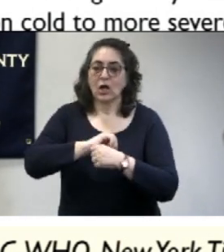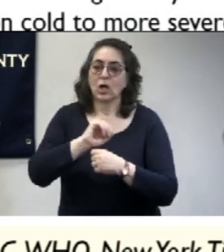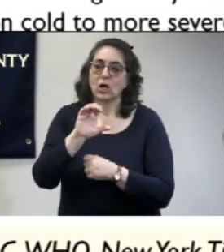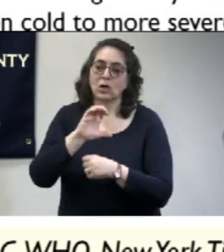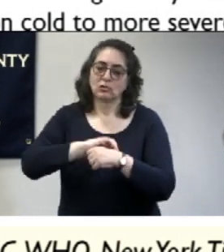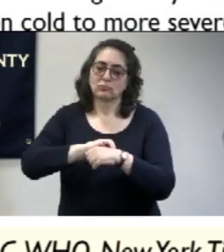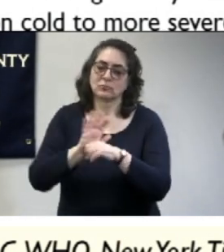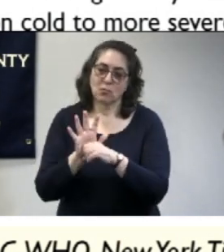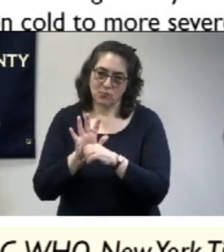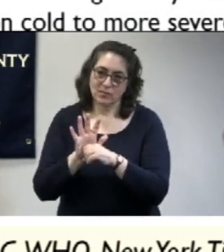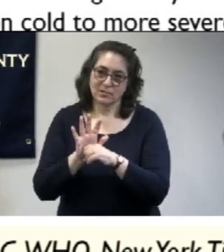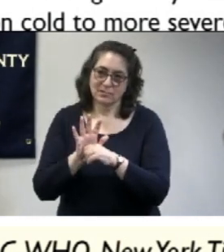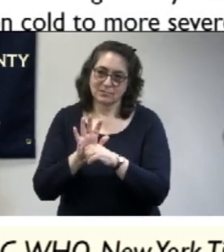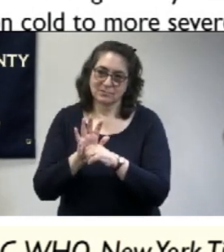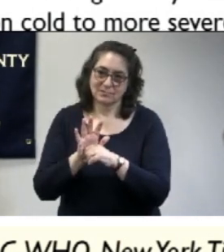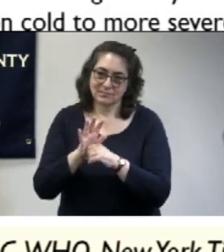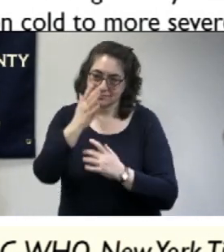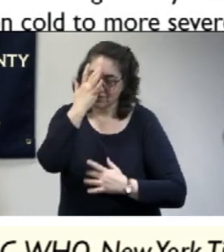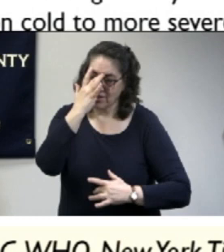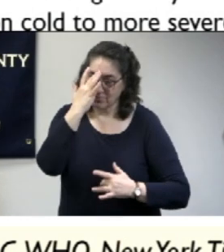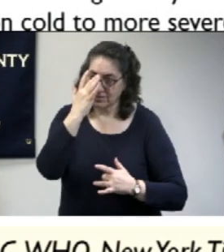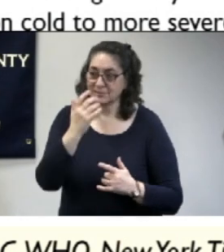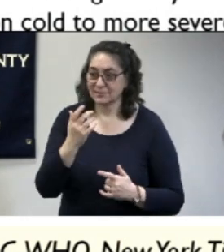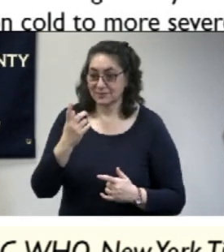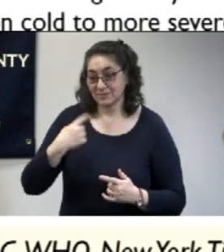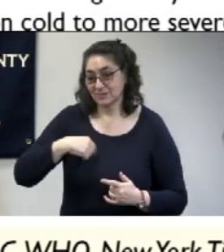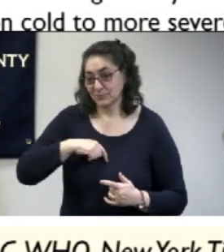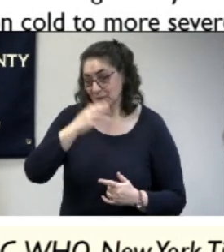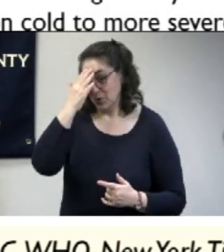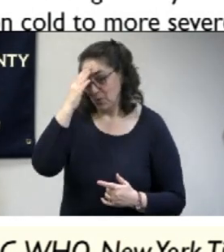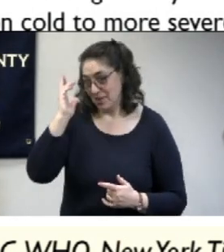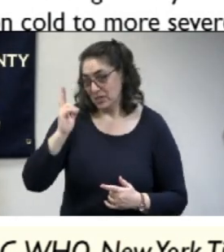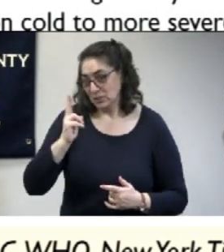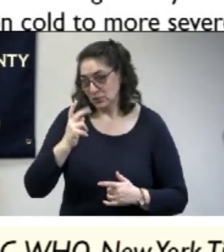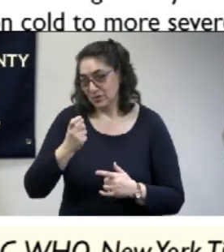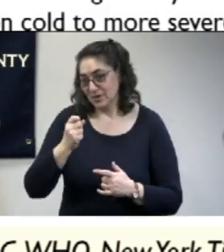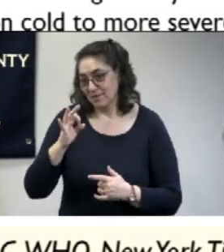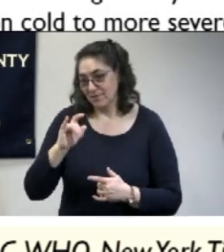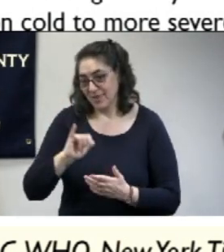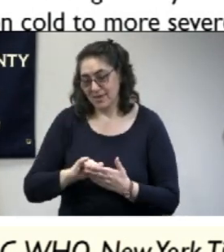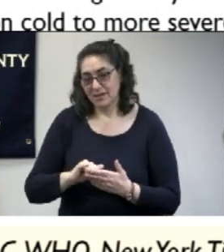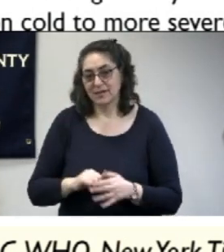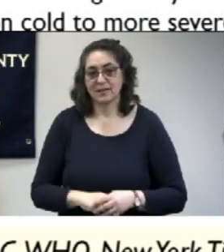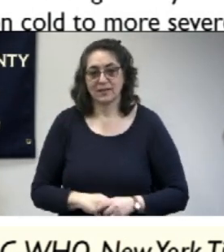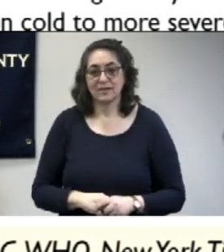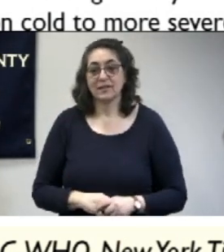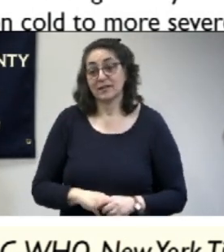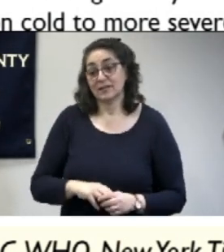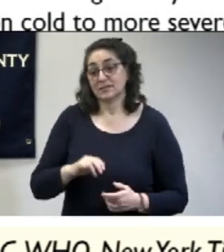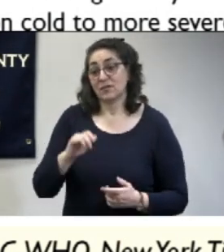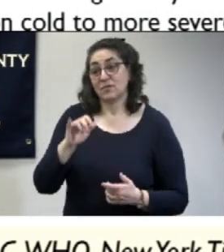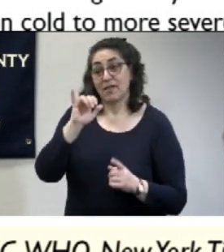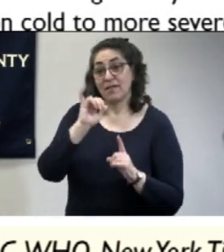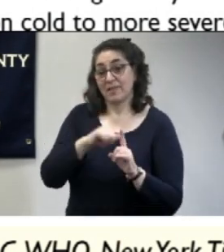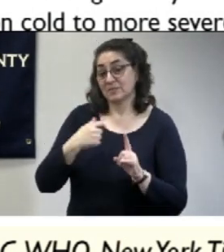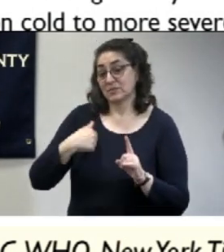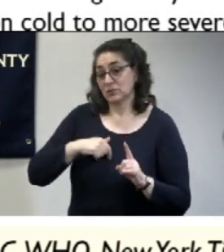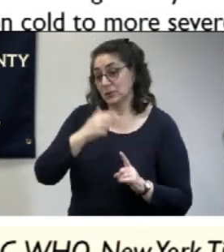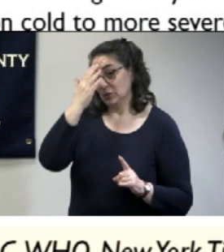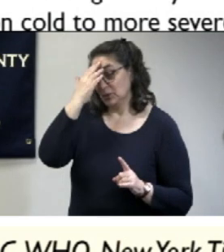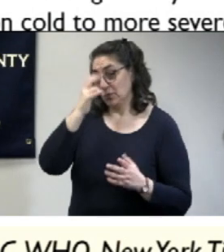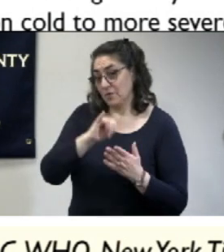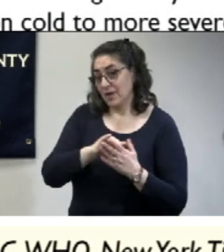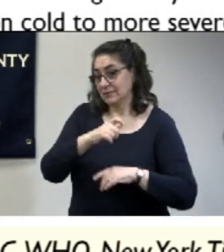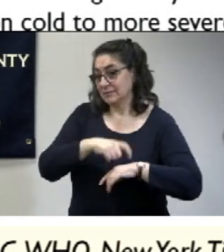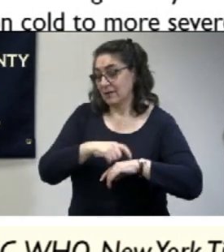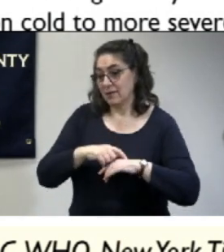that now. So I just wanted to end with that because that's what we knew at that time. And have we come a long